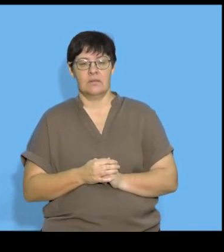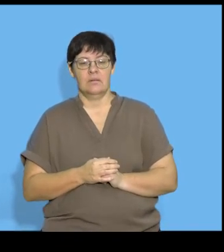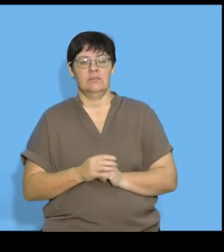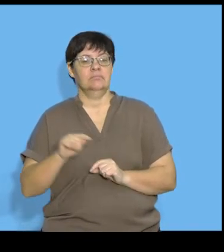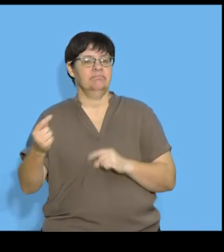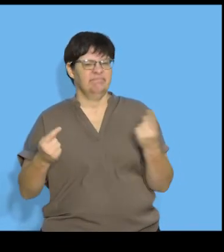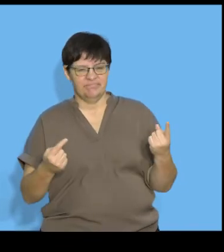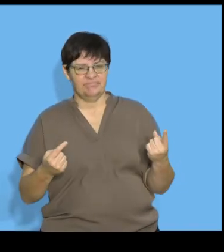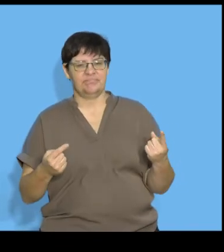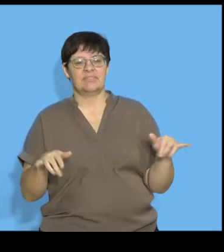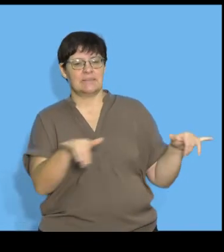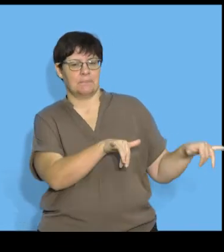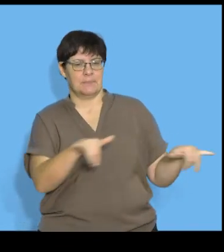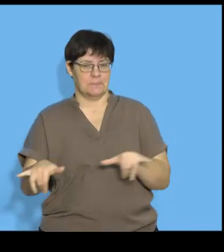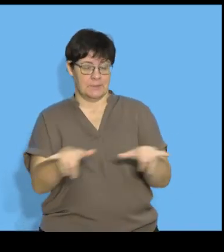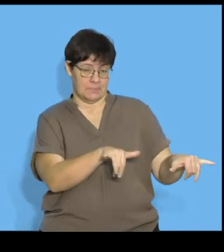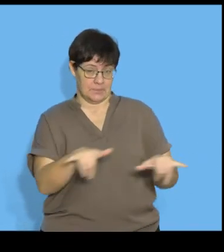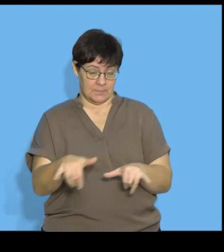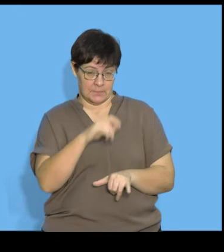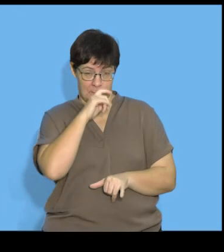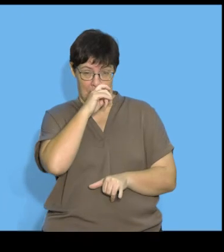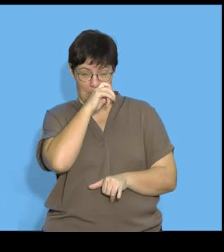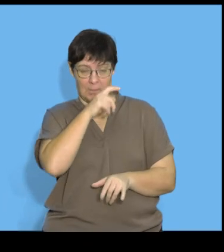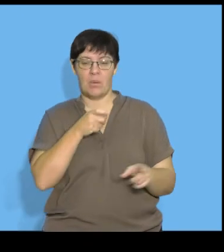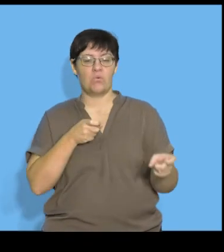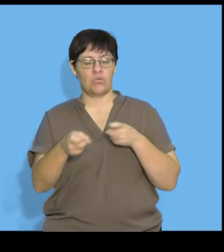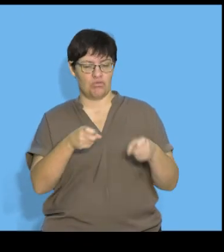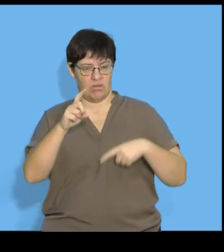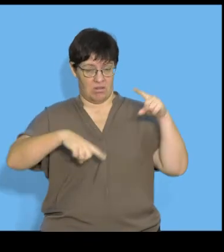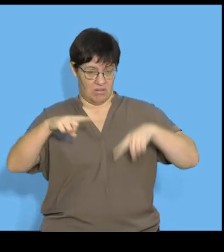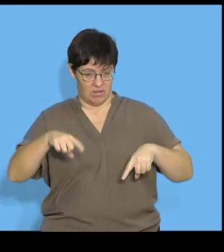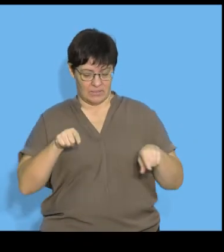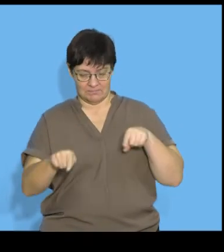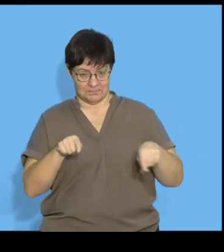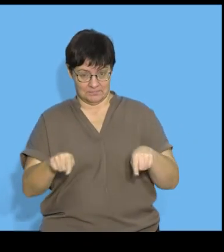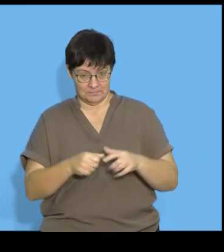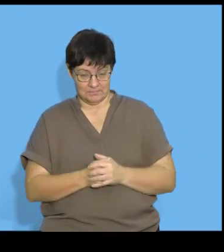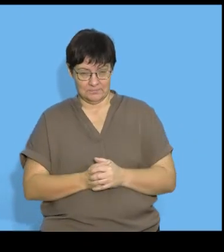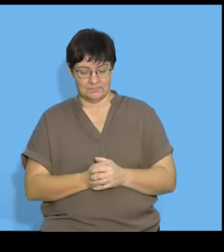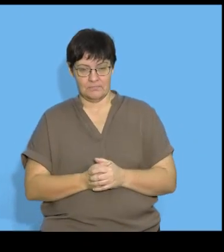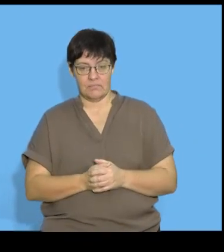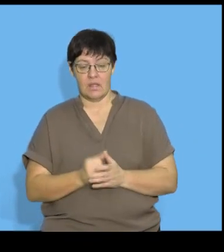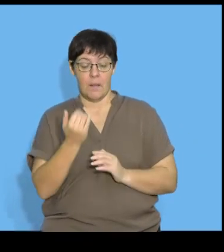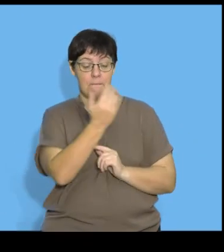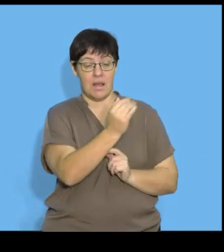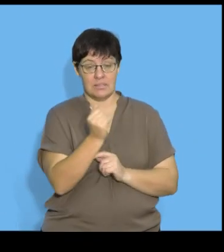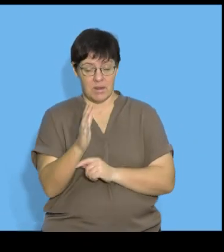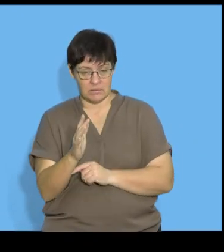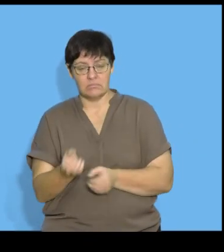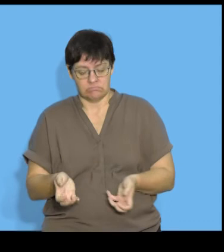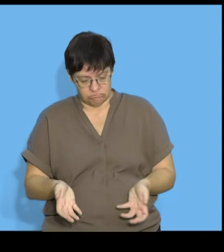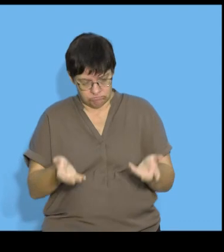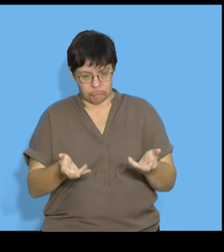factors remained the same, controlled variables between the 2 groups. The plants were allowed to grow for